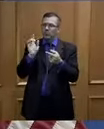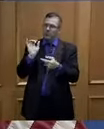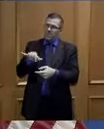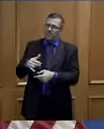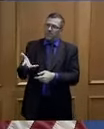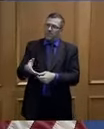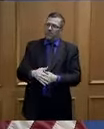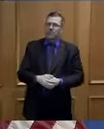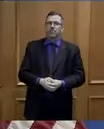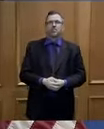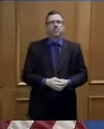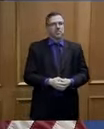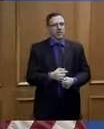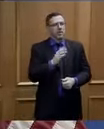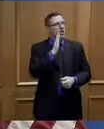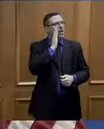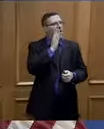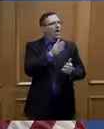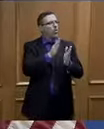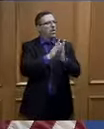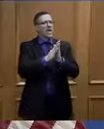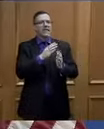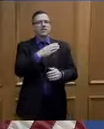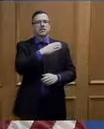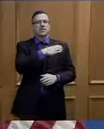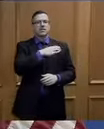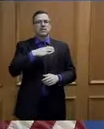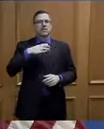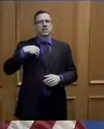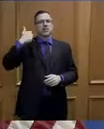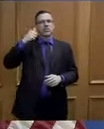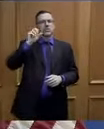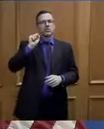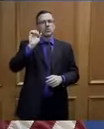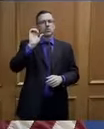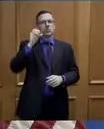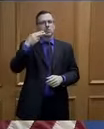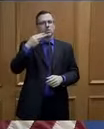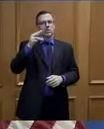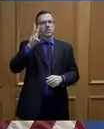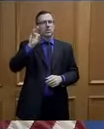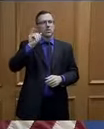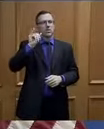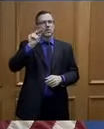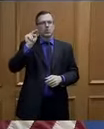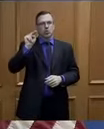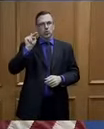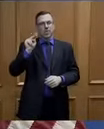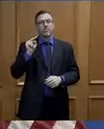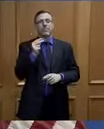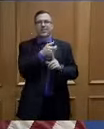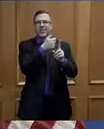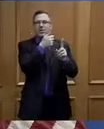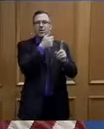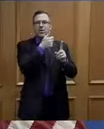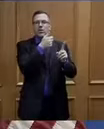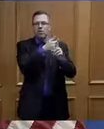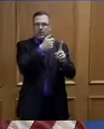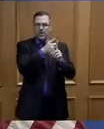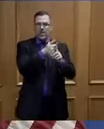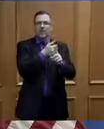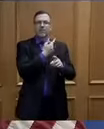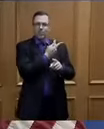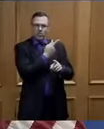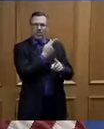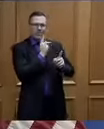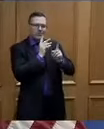You know what? I'm actually going to ask Commissioner Schwinn, because she and we have been talking about innovative